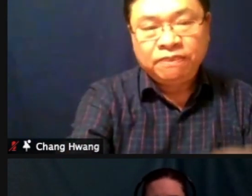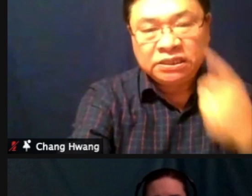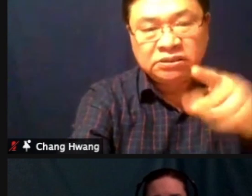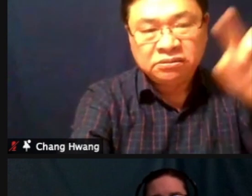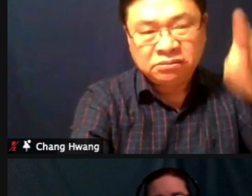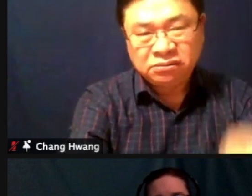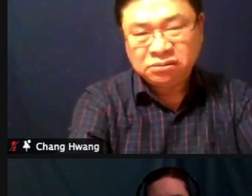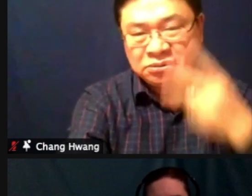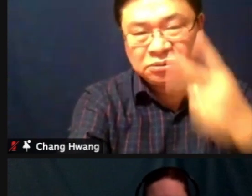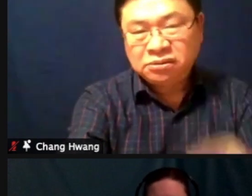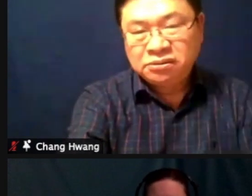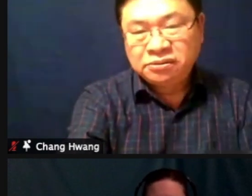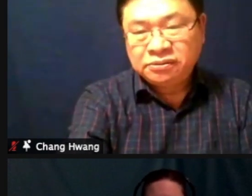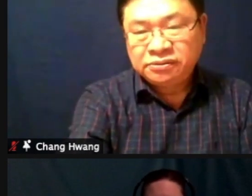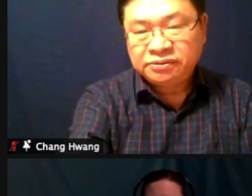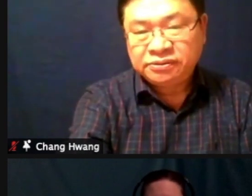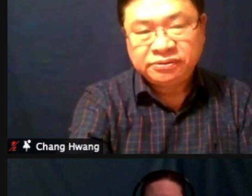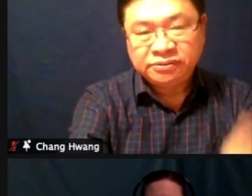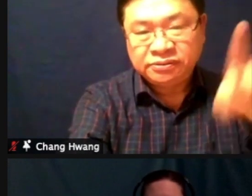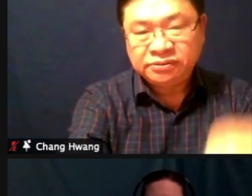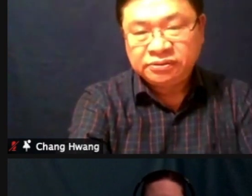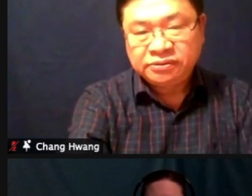There's no curriculum in place.